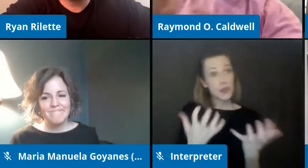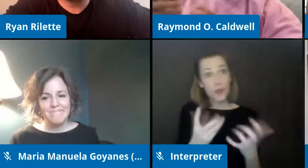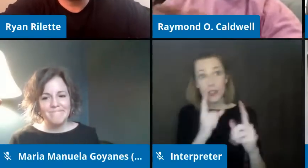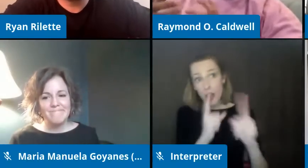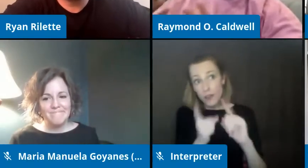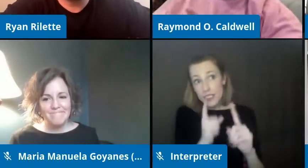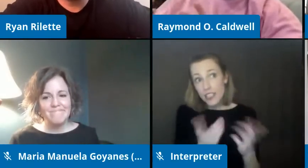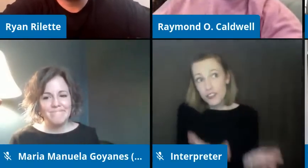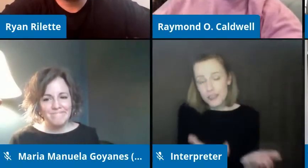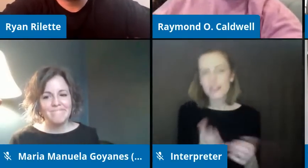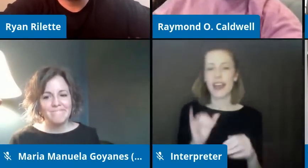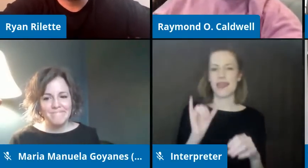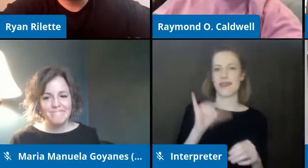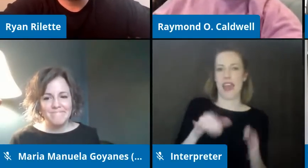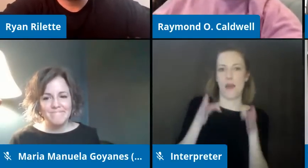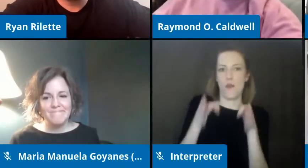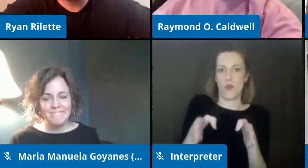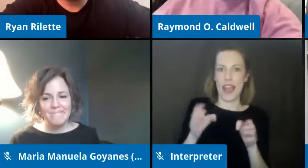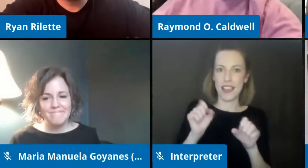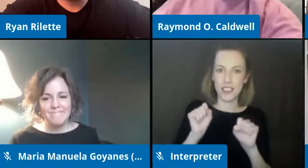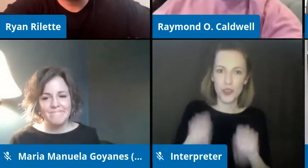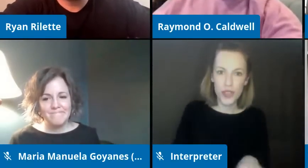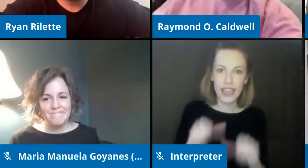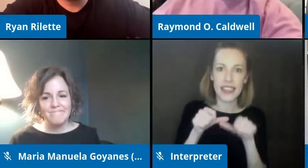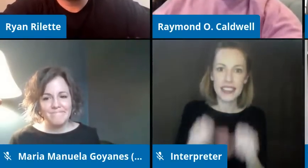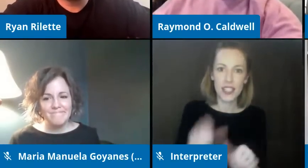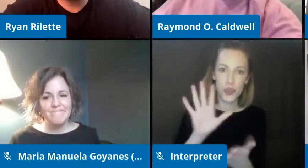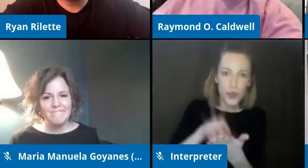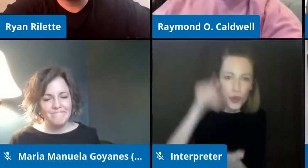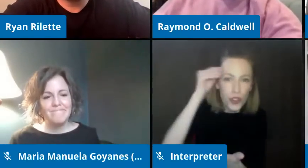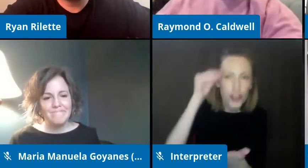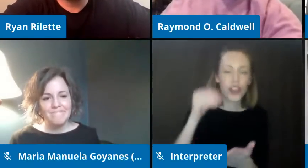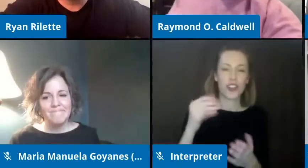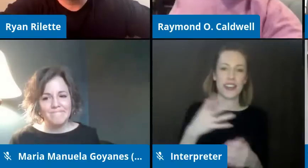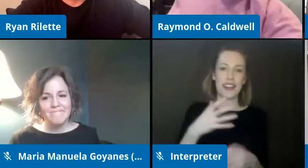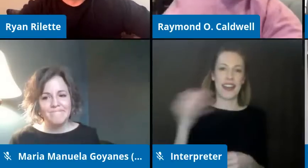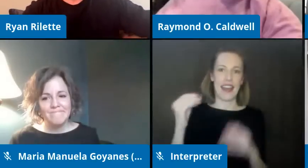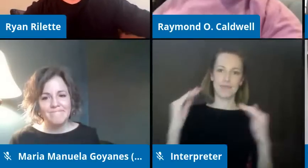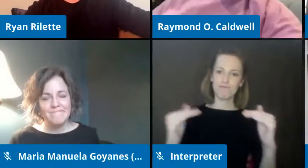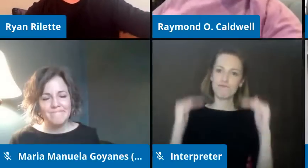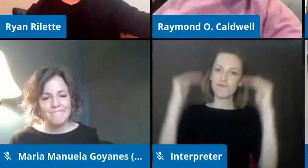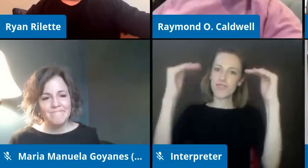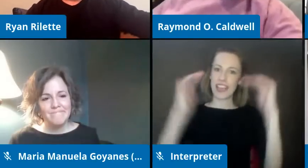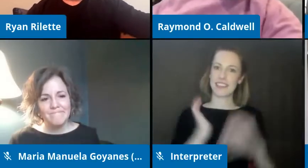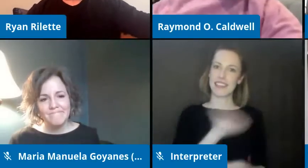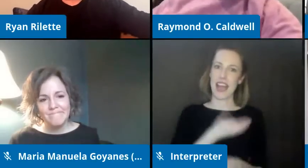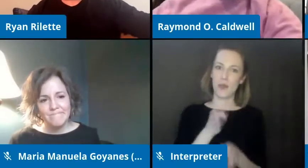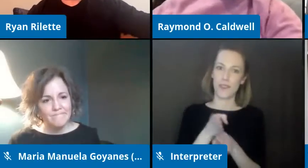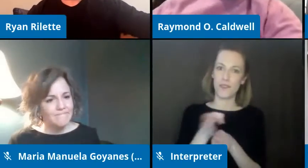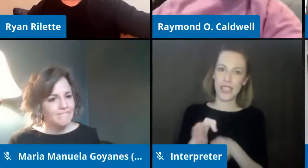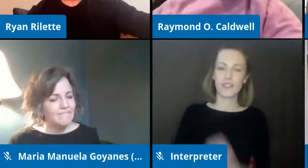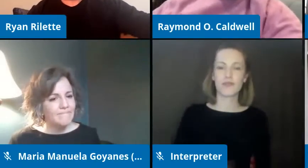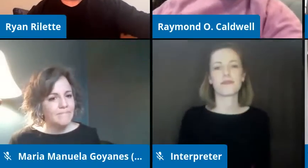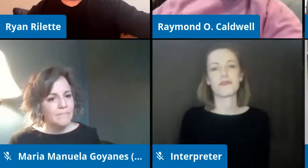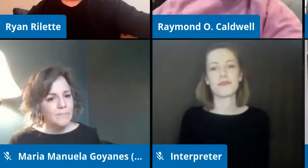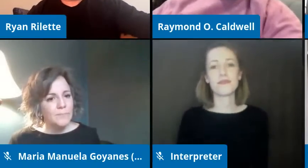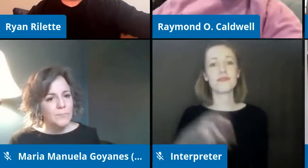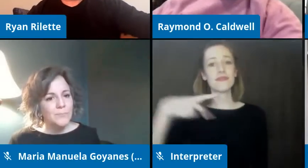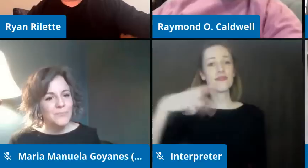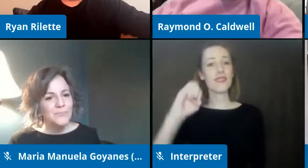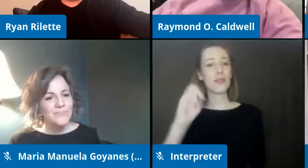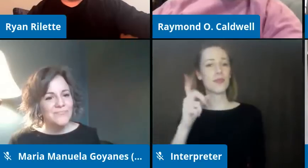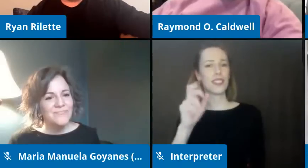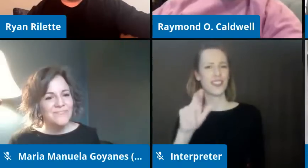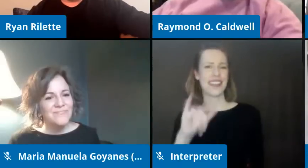to learn and then advance and grow the field. That's lovely, Raymond. And that leads very nicely into a closing thought